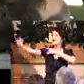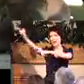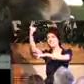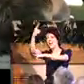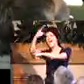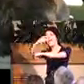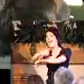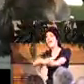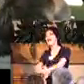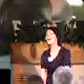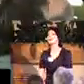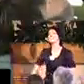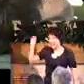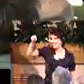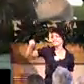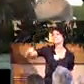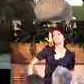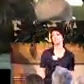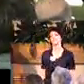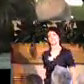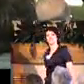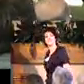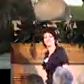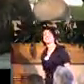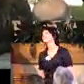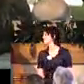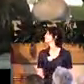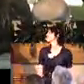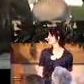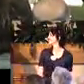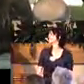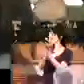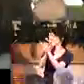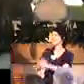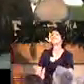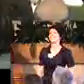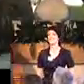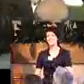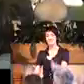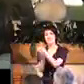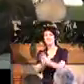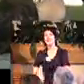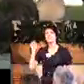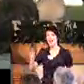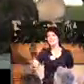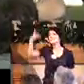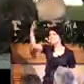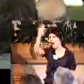Thank you.